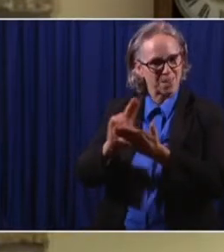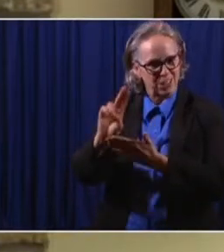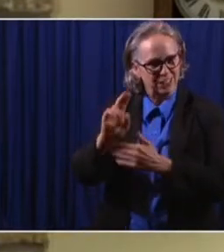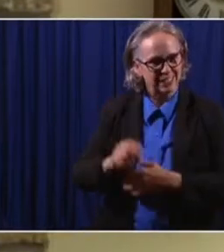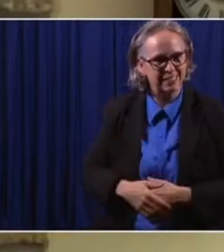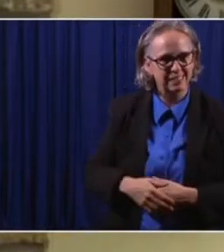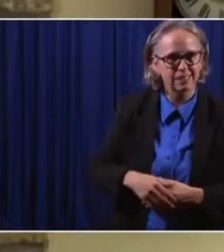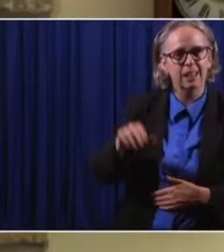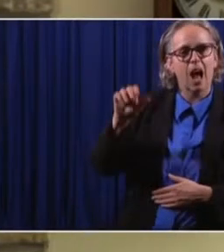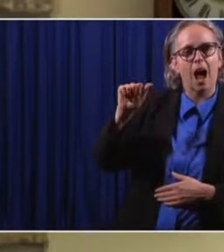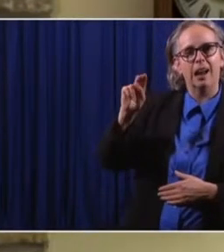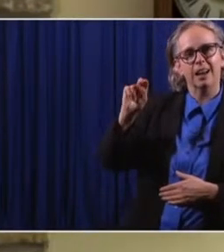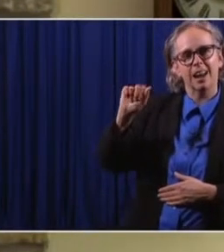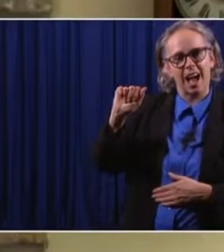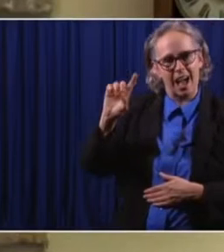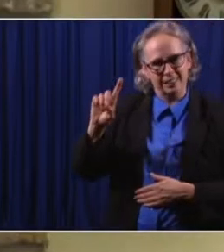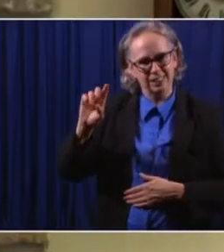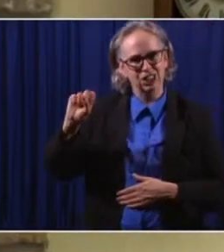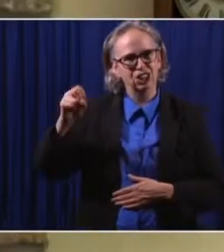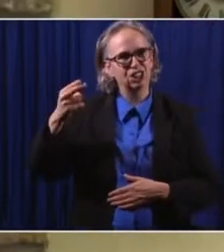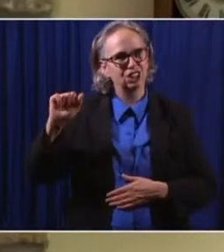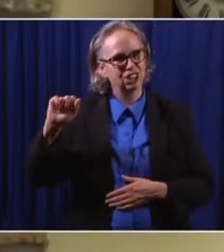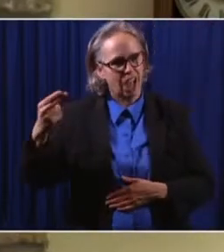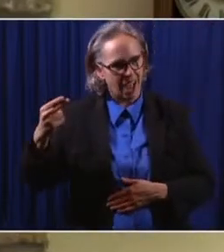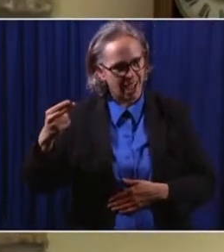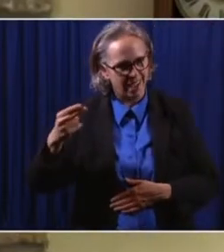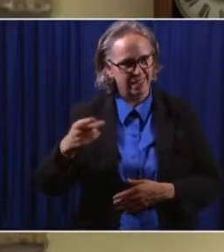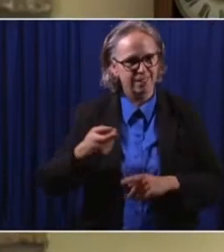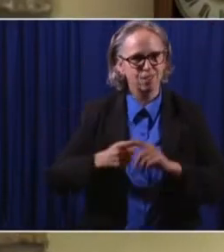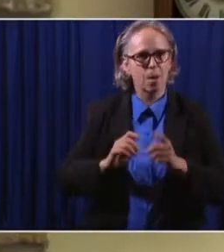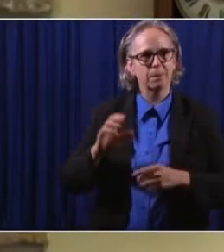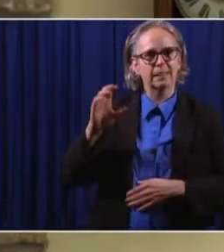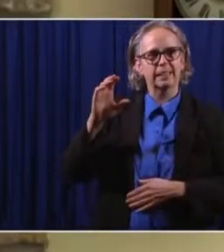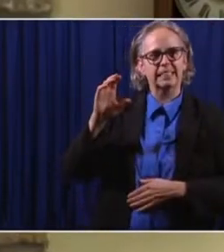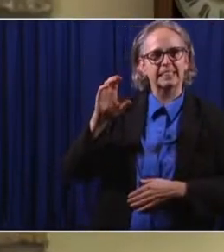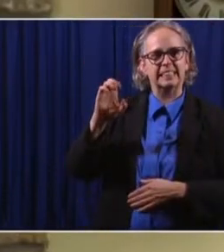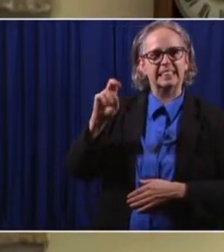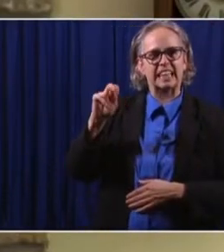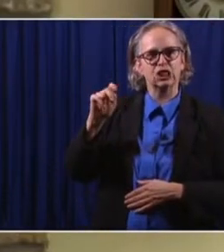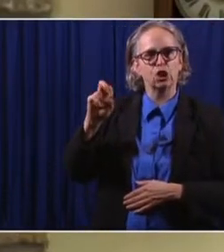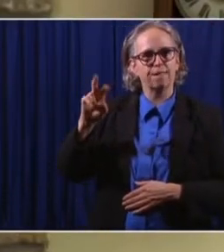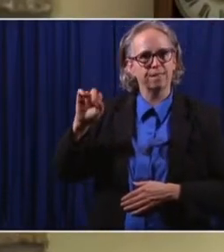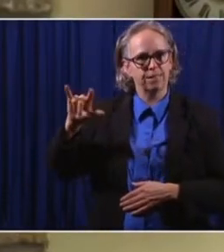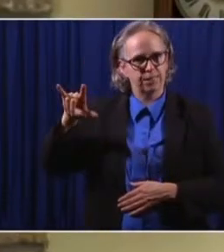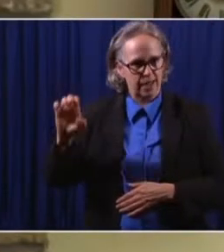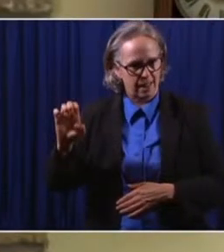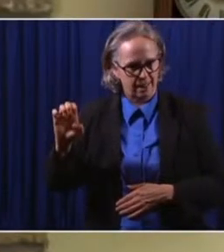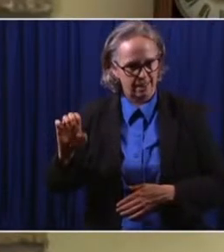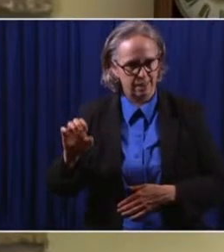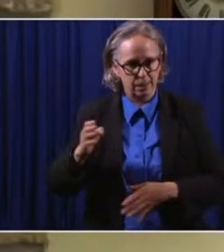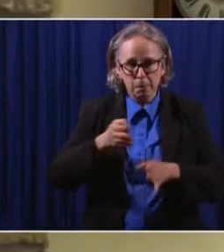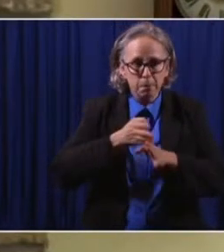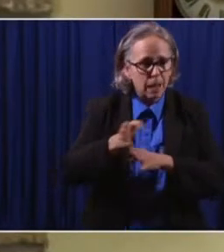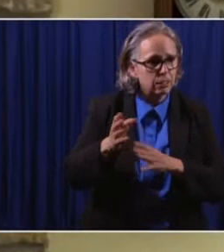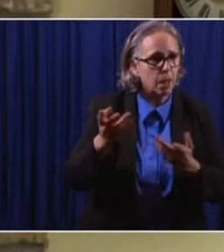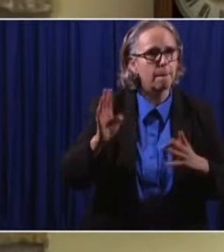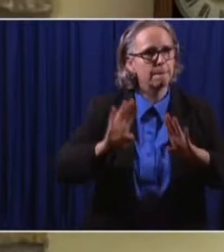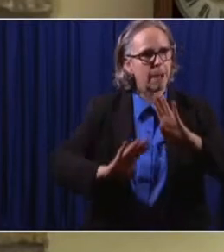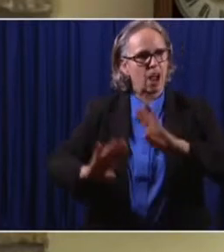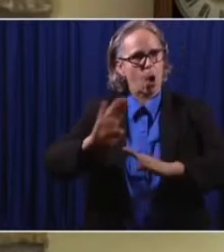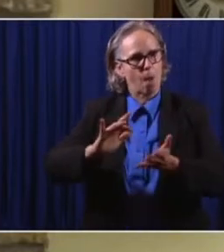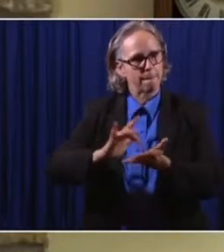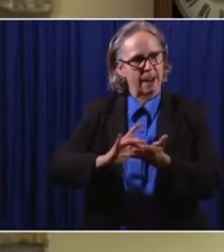Anand Shaw, originally from Centerville, and majoring in biomedical research. Thanks for joining us. We appreciate